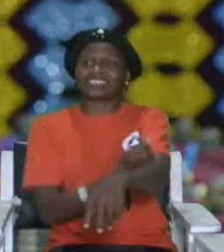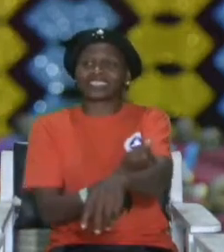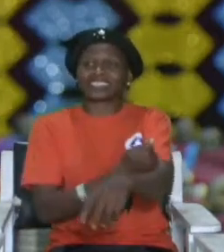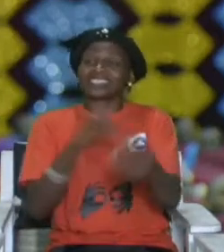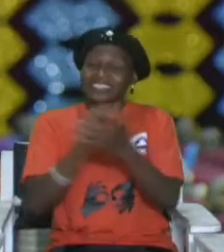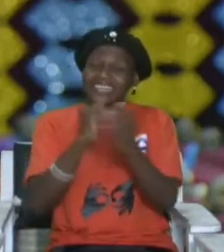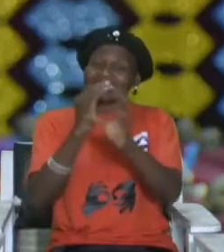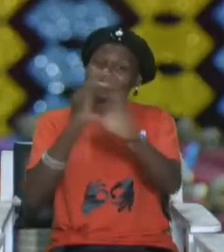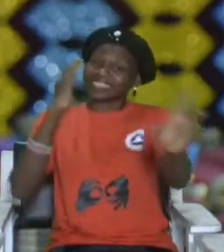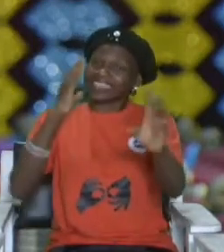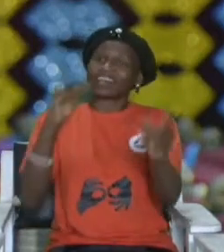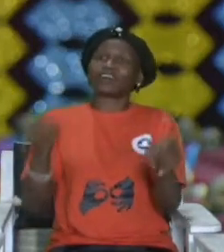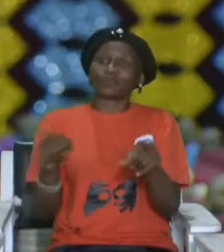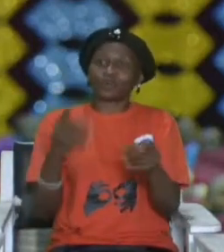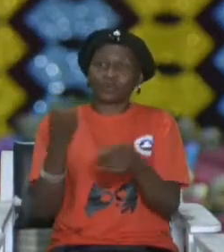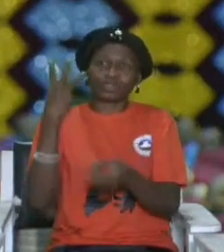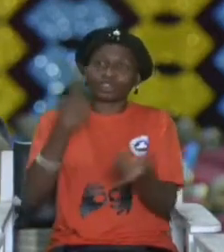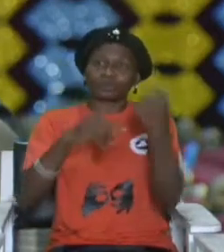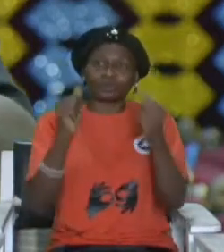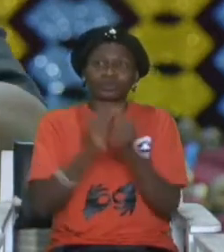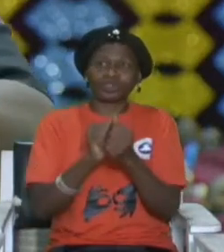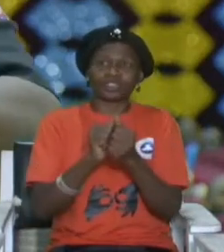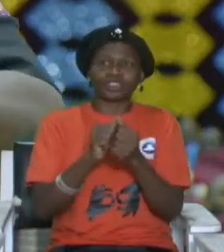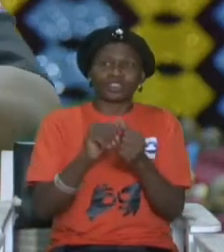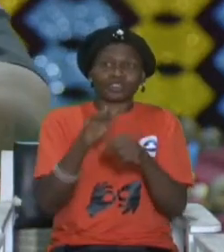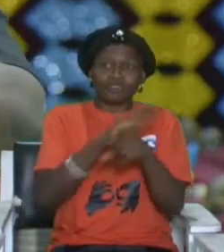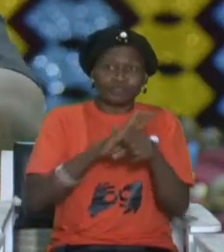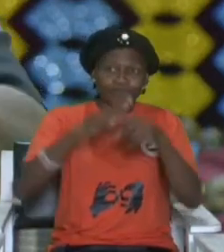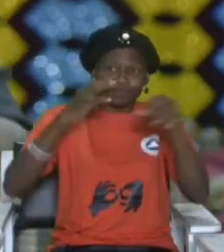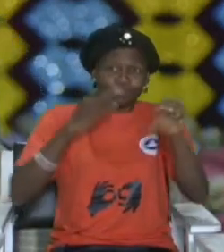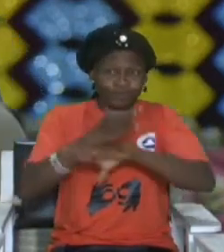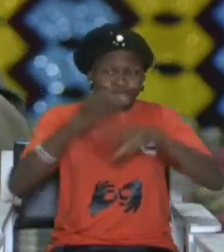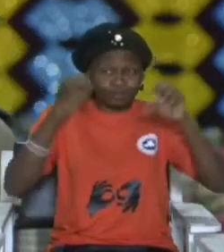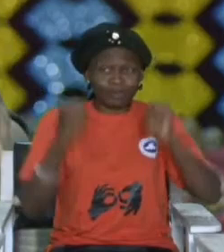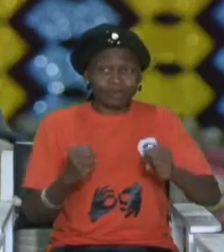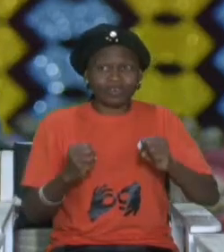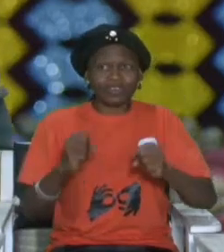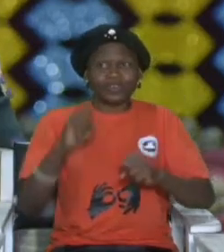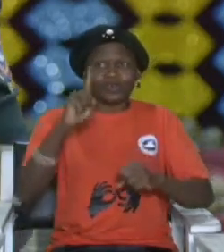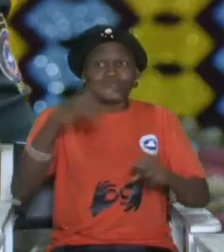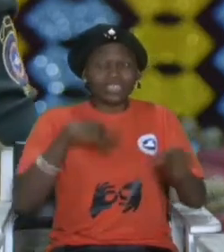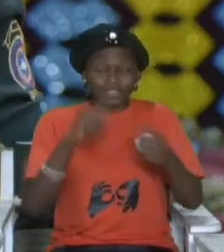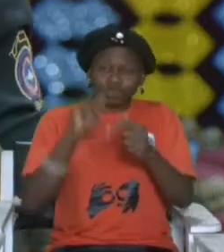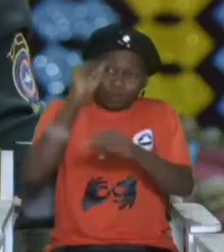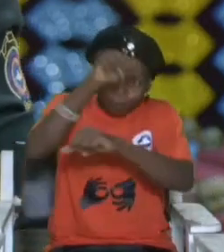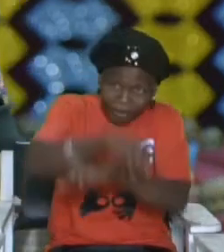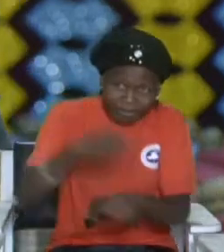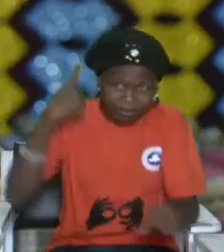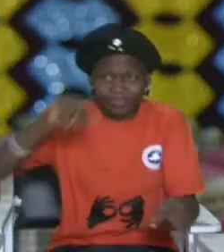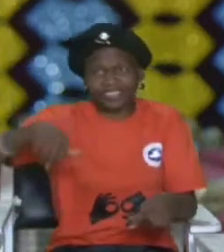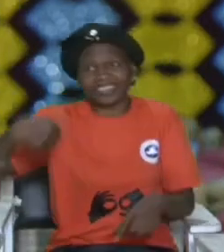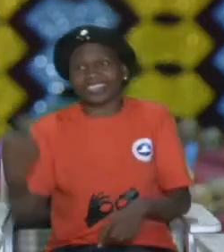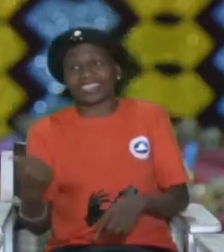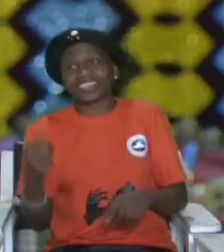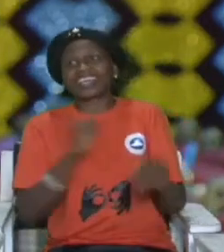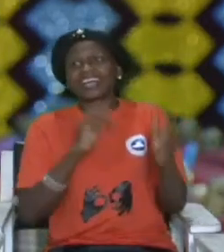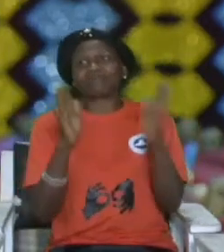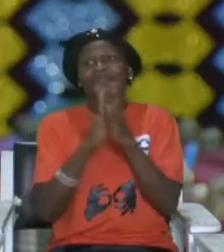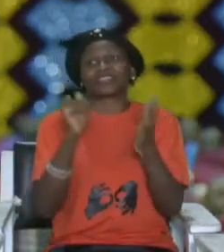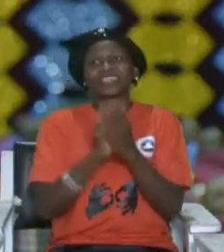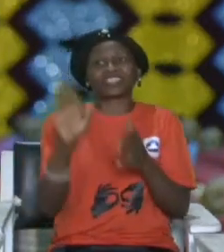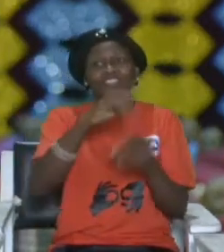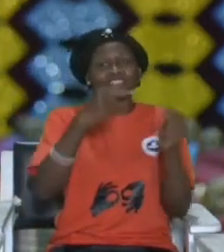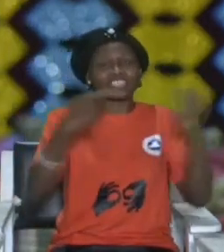that trailer was coming with full force power. So one had to bow for the other. I pray that